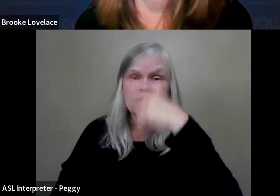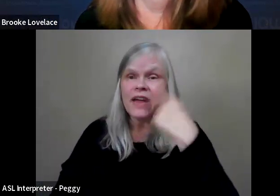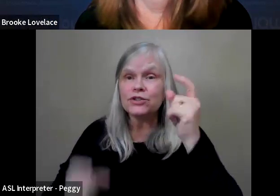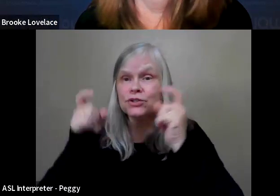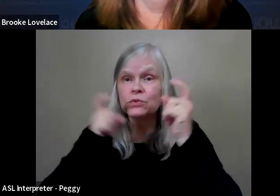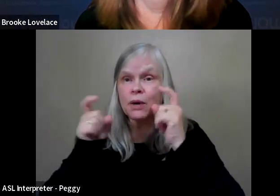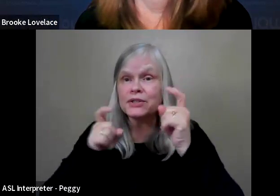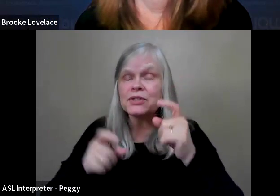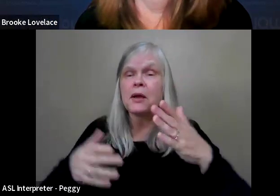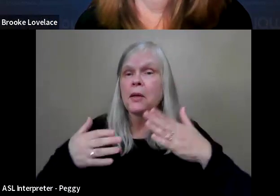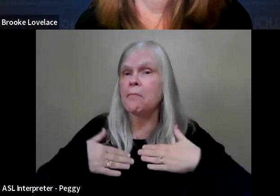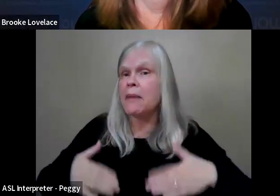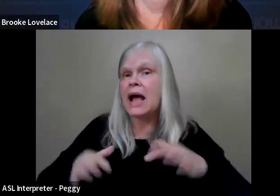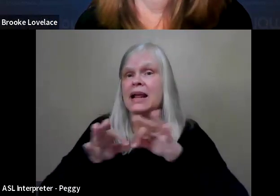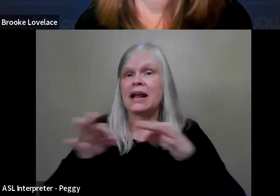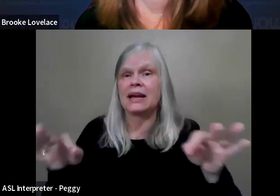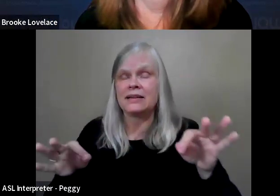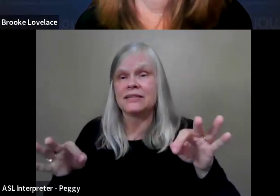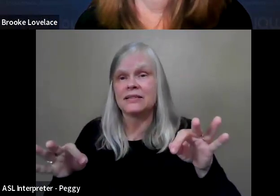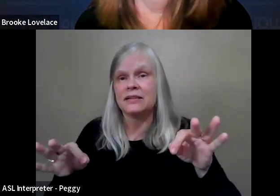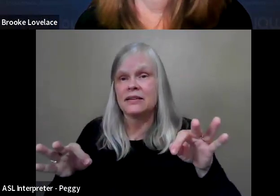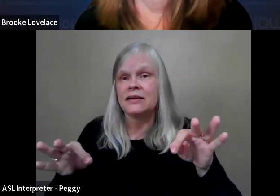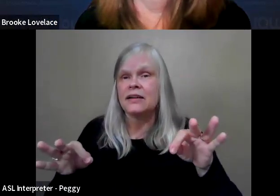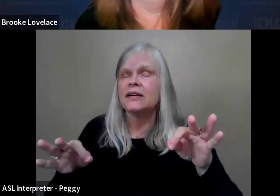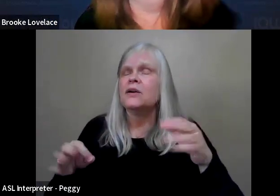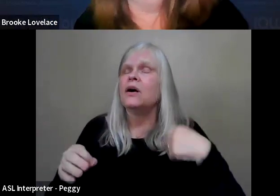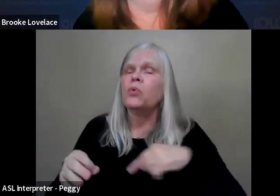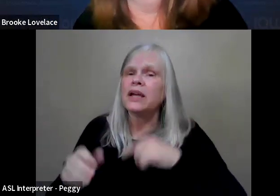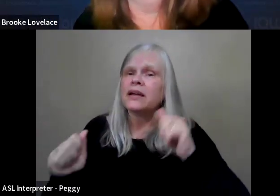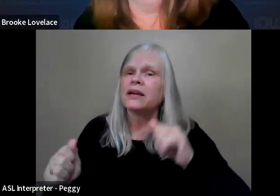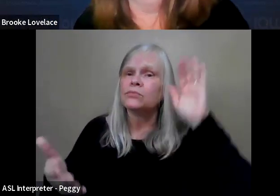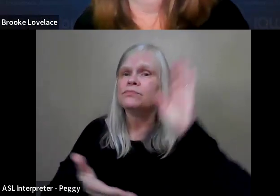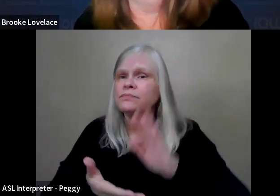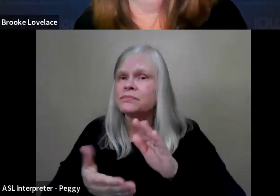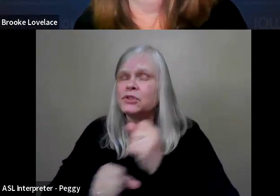expressions, body language. Those are all things we can do to make sure we're not